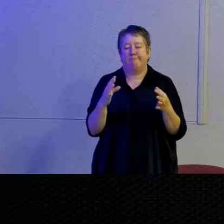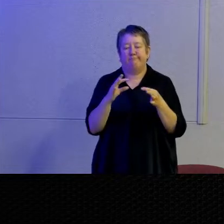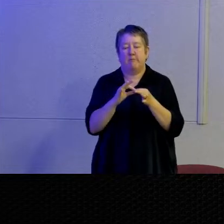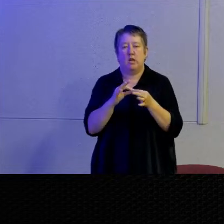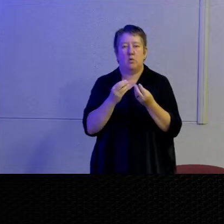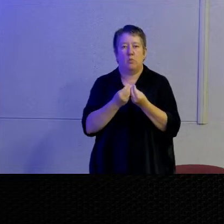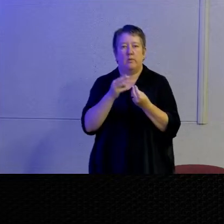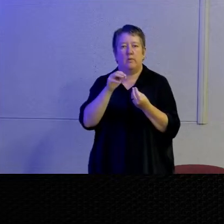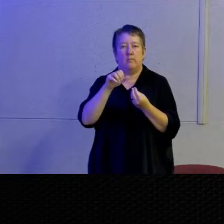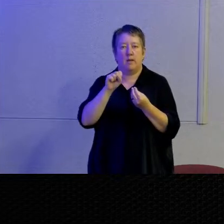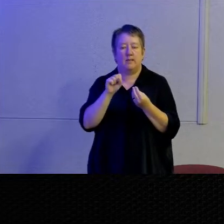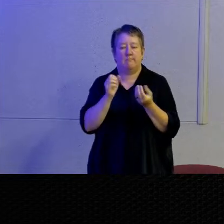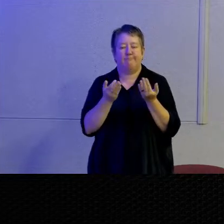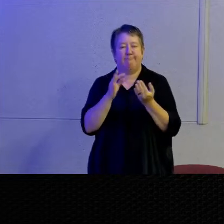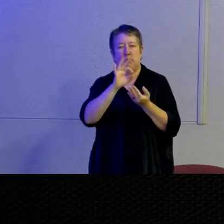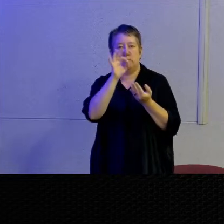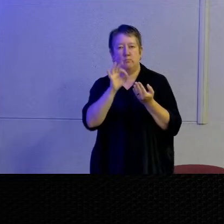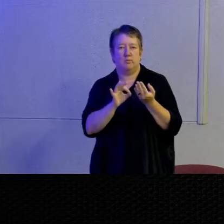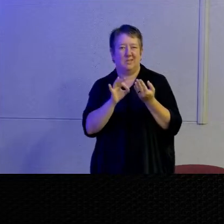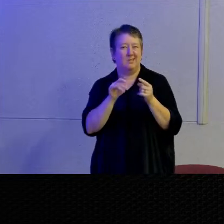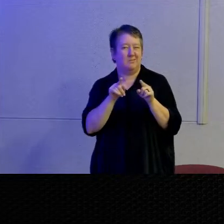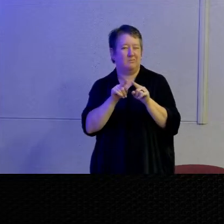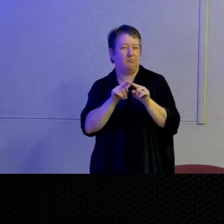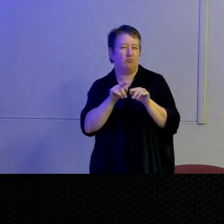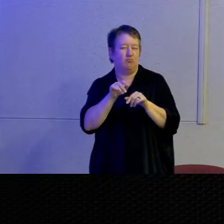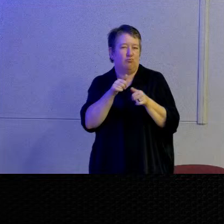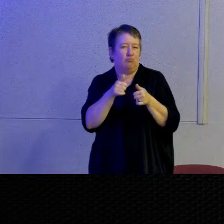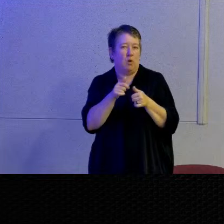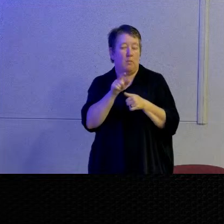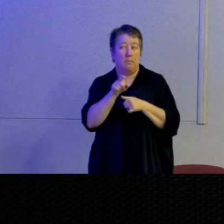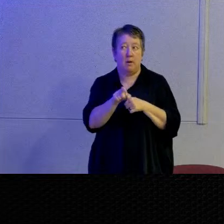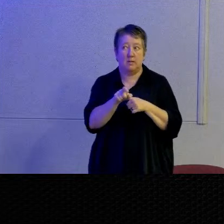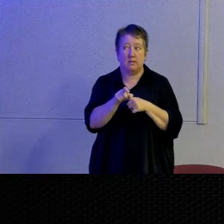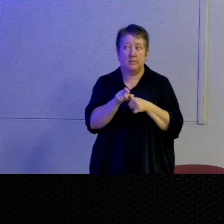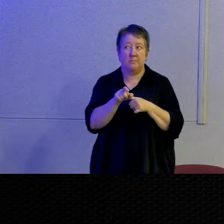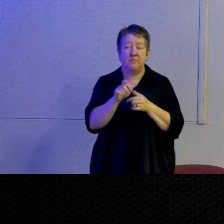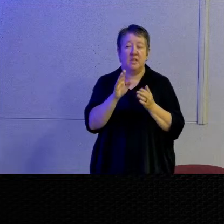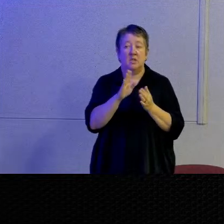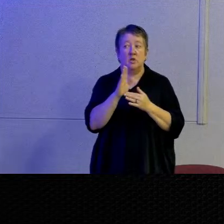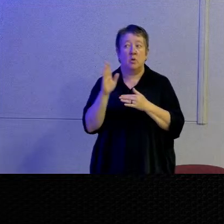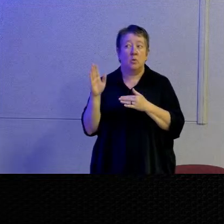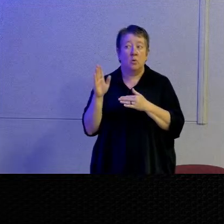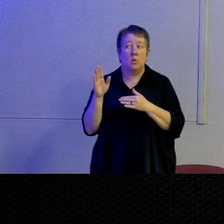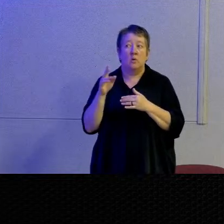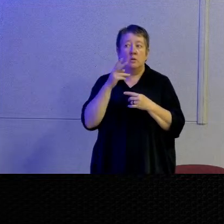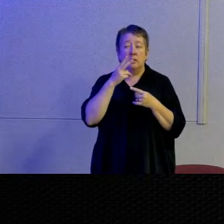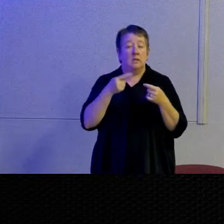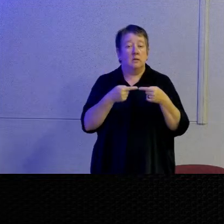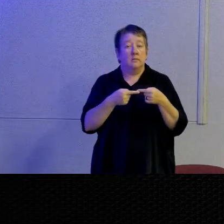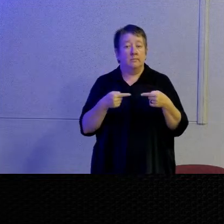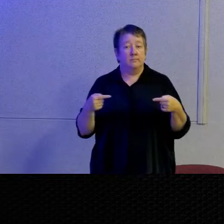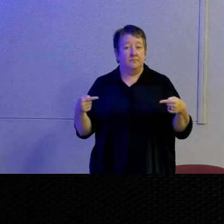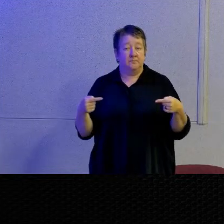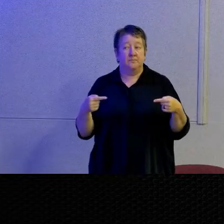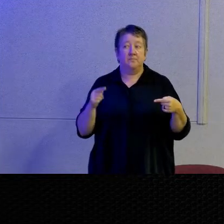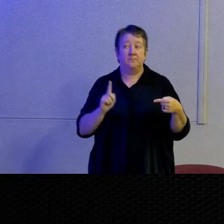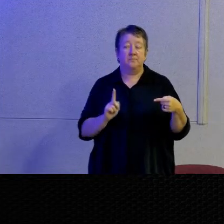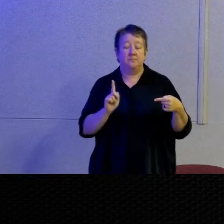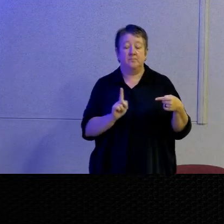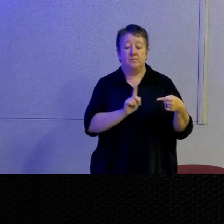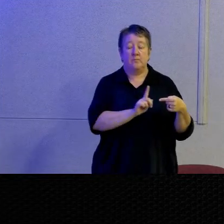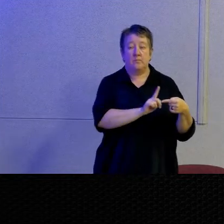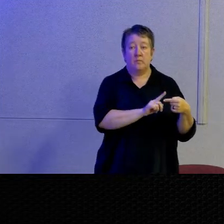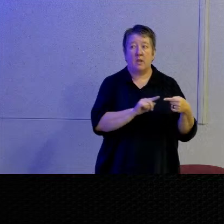And as you can see here, on the horizontal axis, we have plotted particle masses. On the vertical